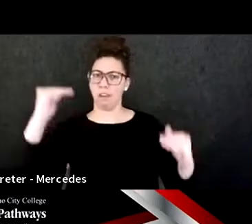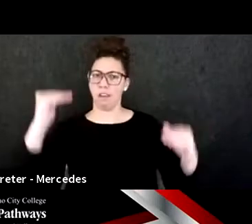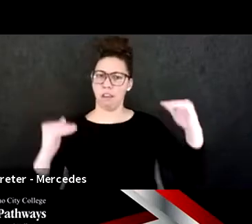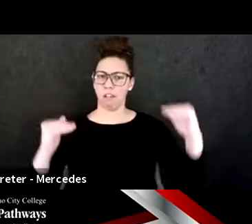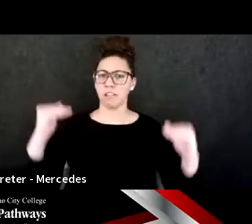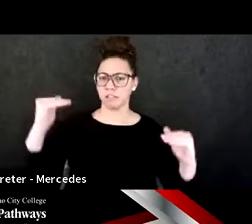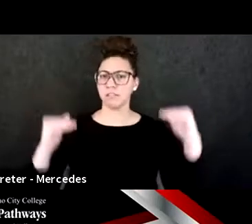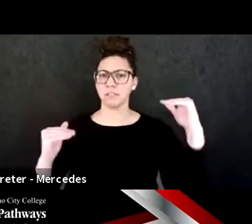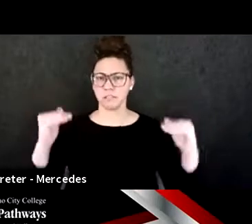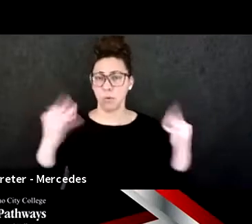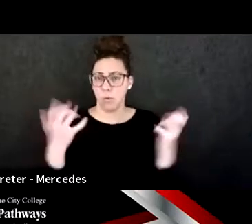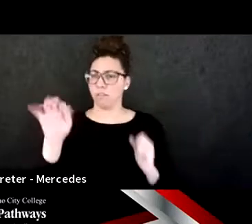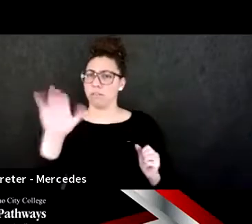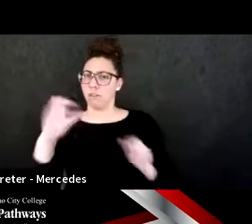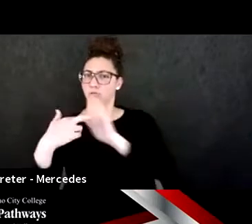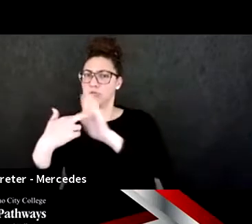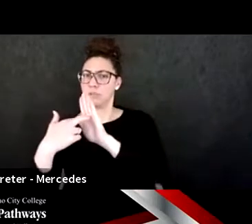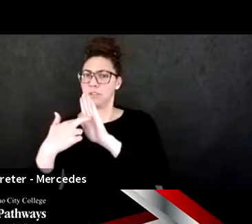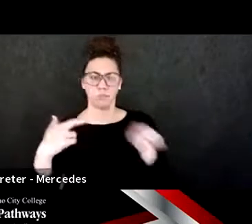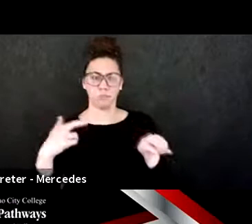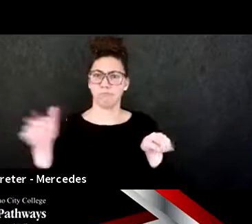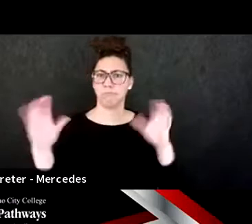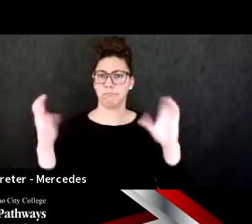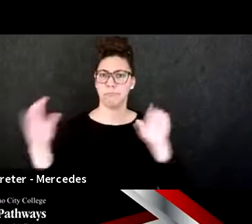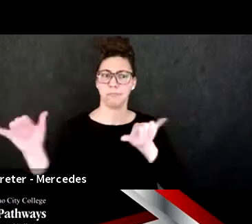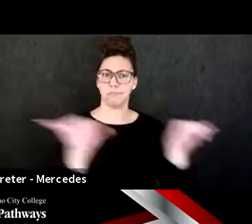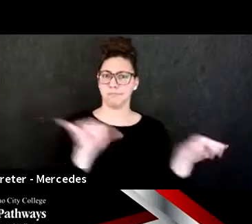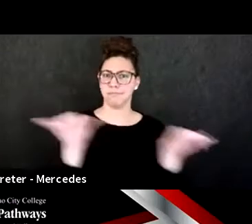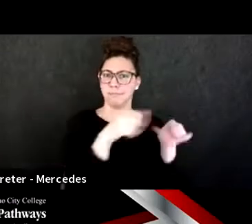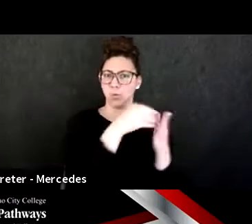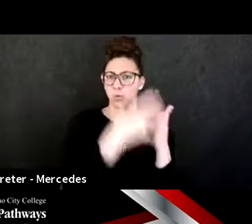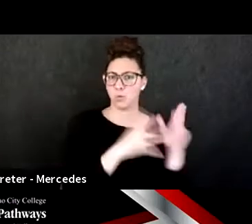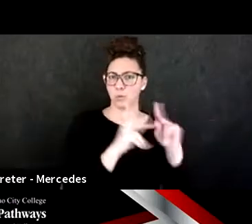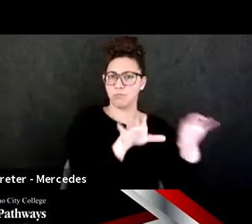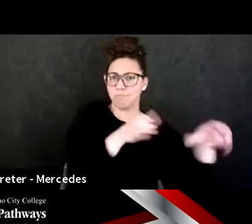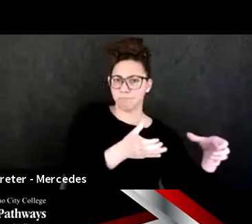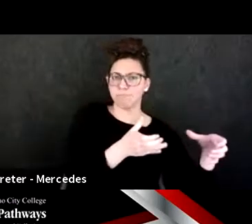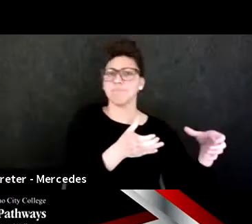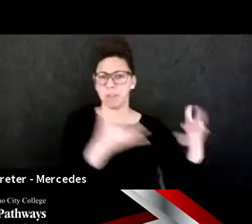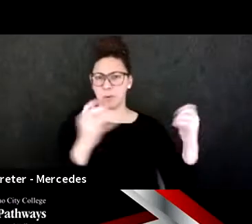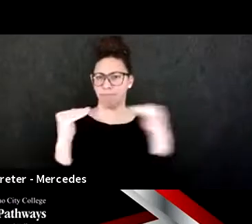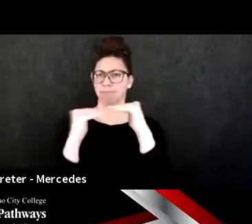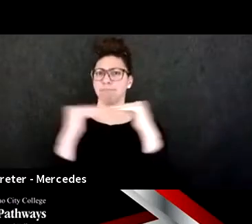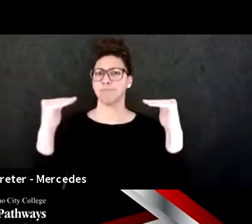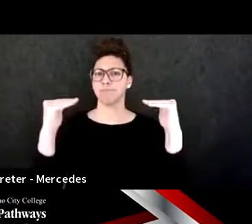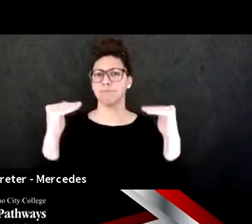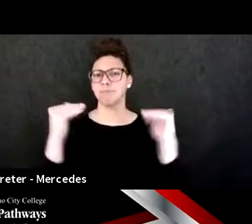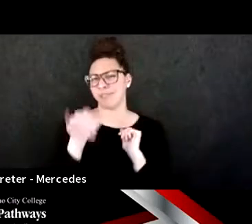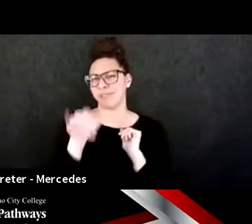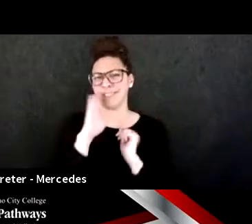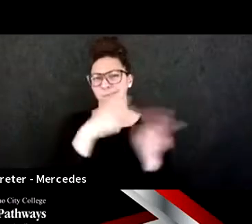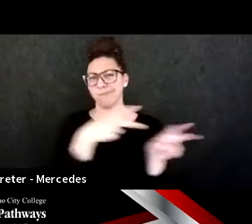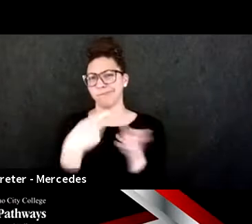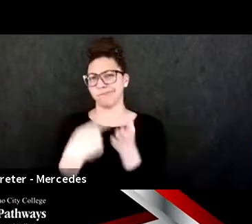the faculty representation is mirroring our student population, right? And so that's one of the things that we'll kind of get into today as well.